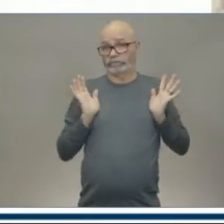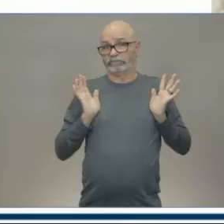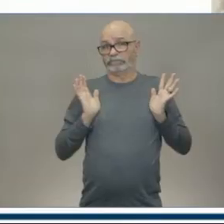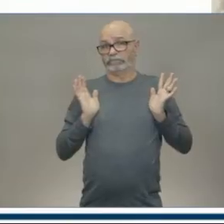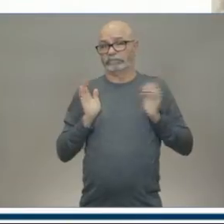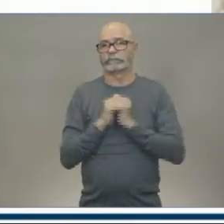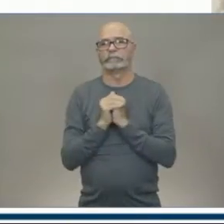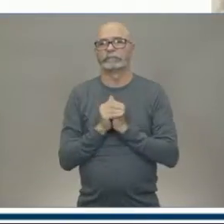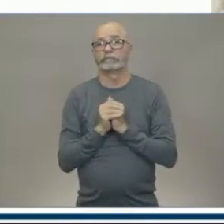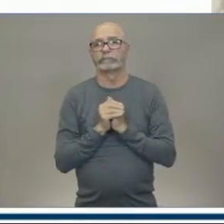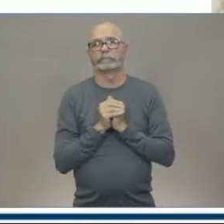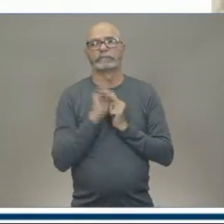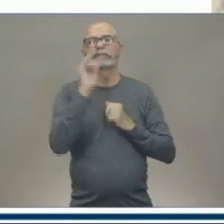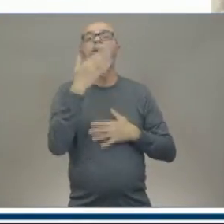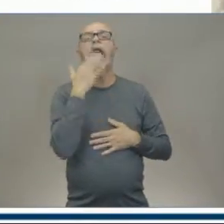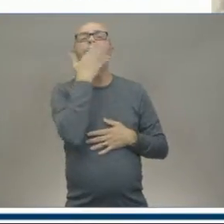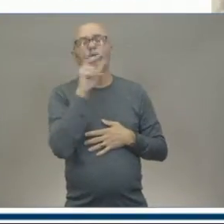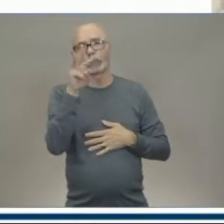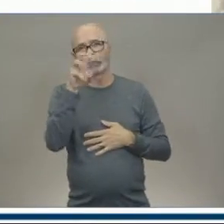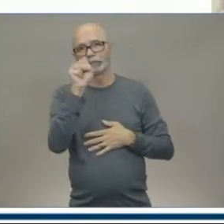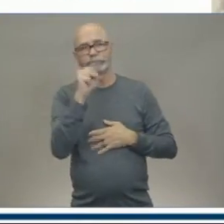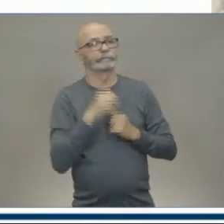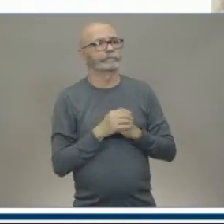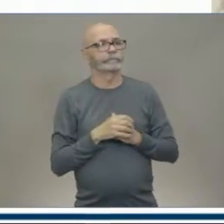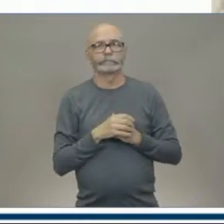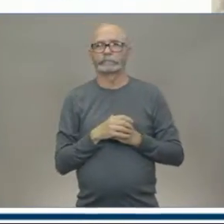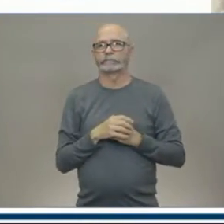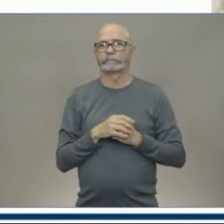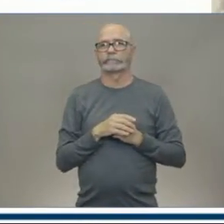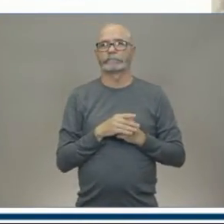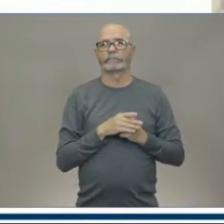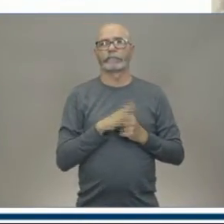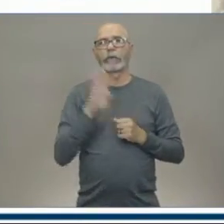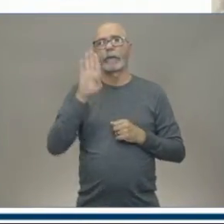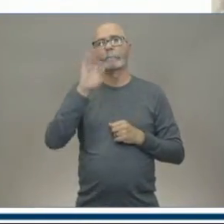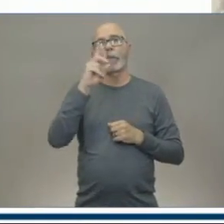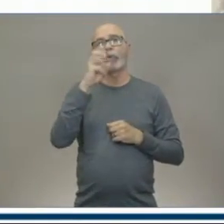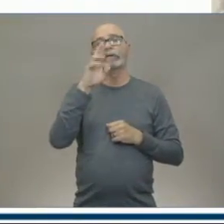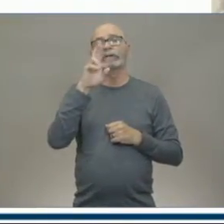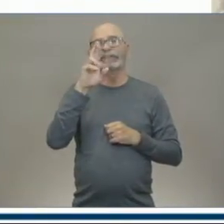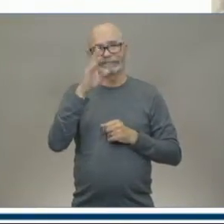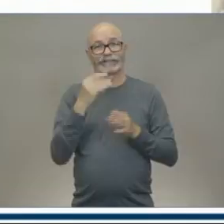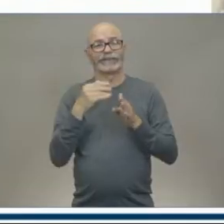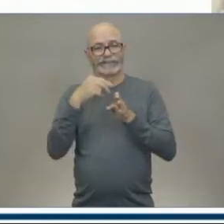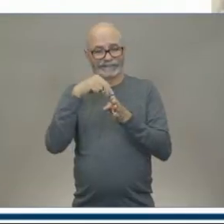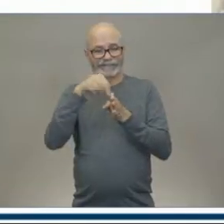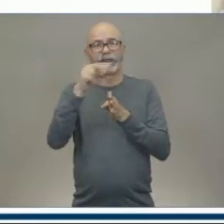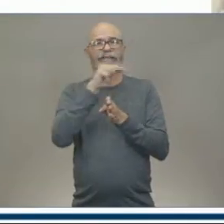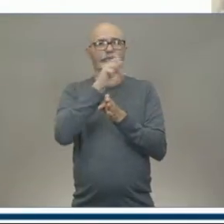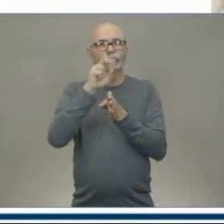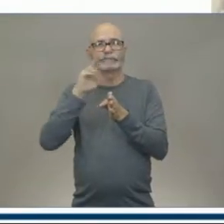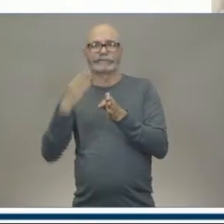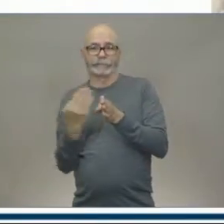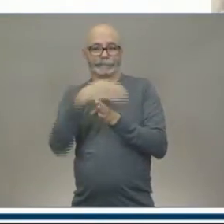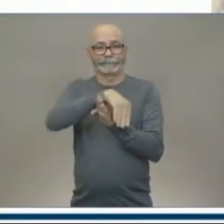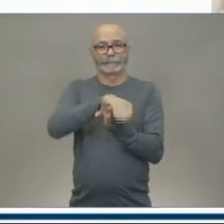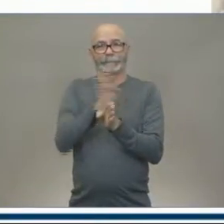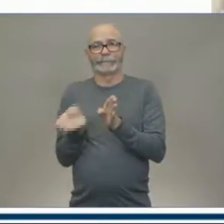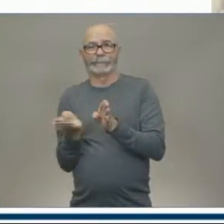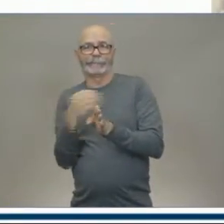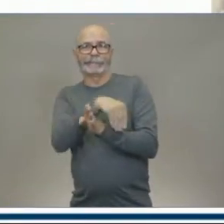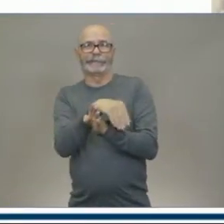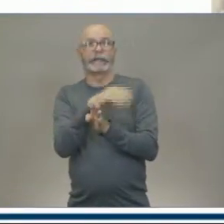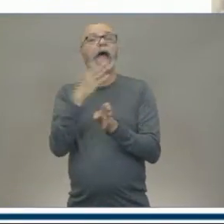Premier. The question I have is regarding the border coming into Nova Scotia. I've been talking to some Amherst businesses, and they're saying that